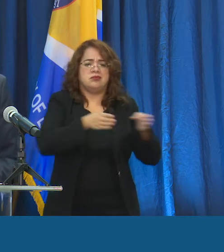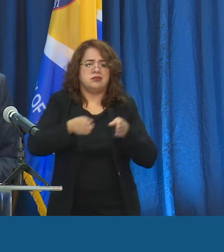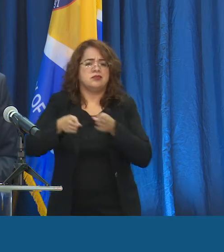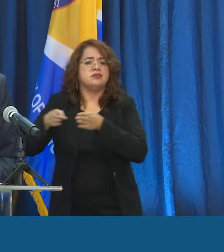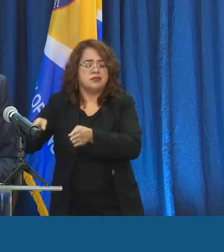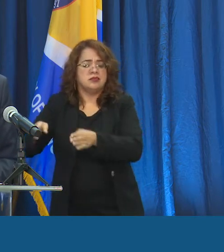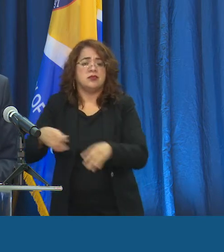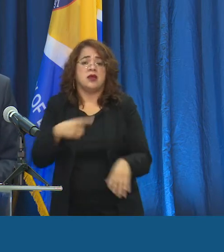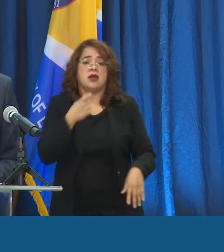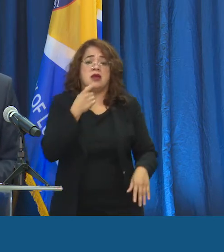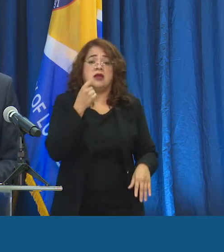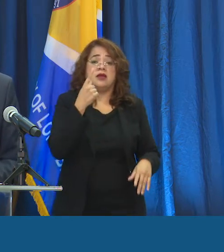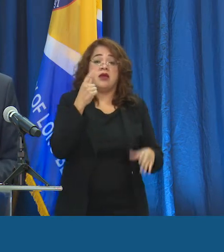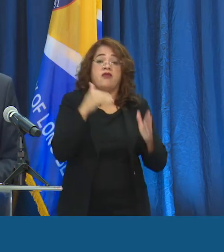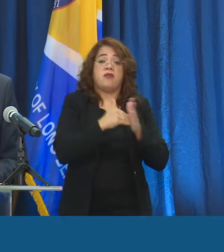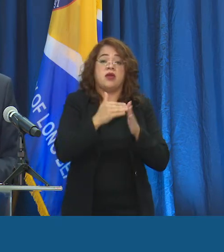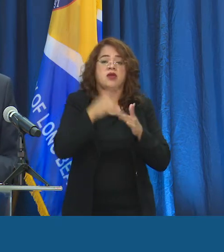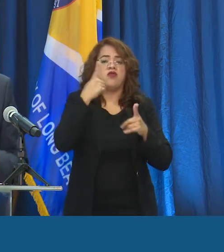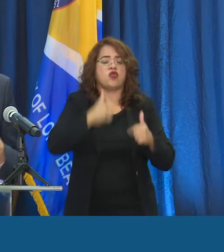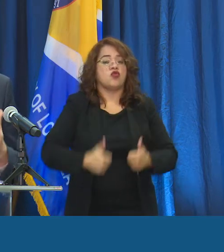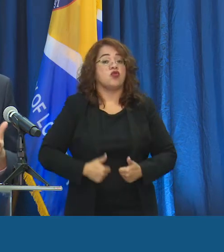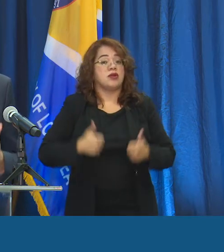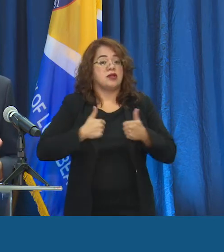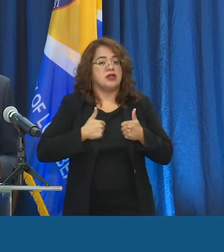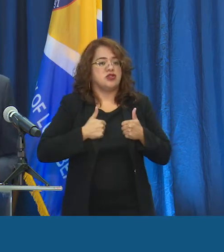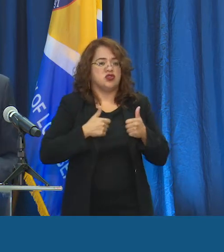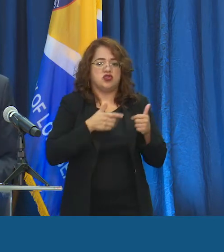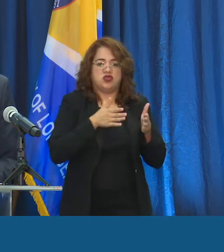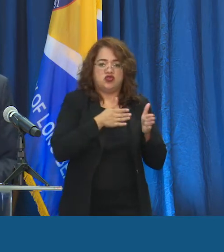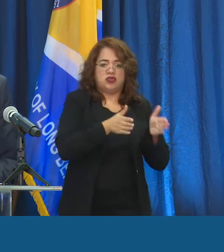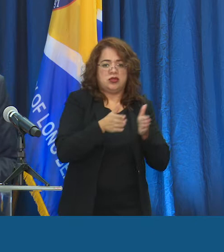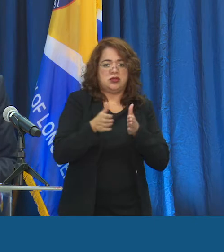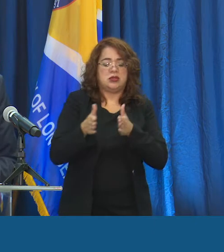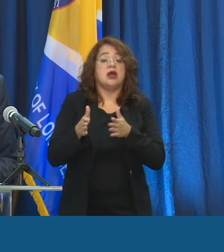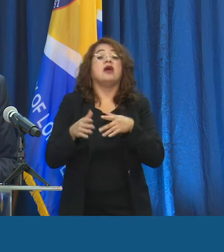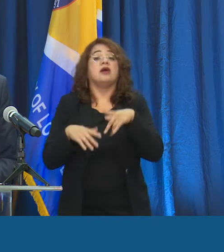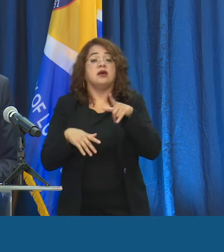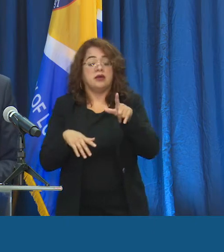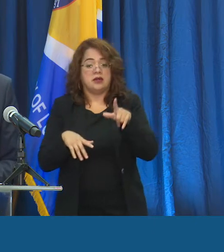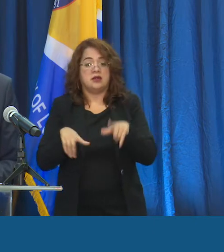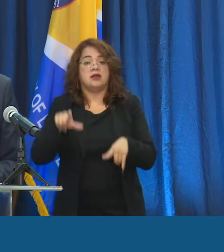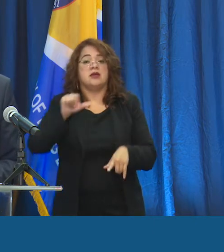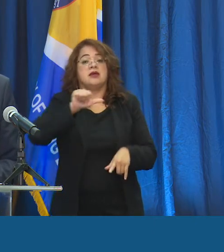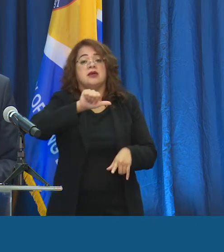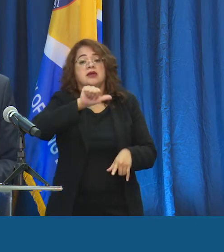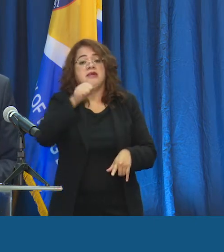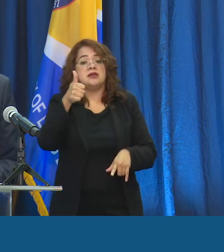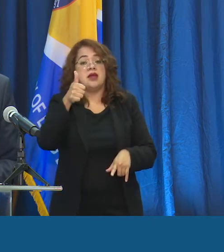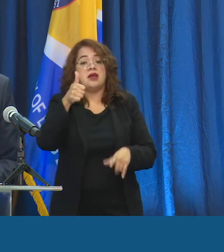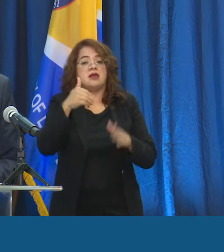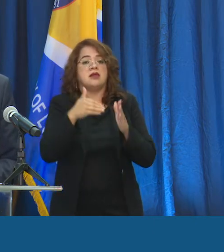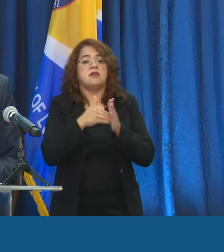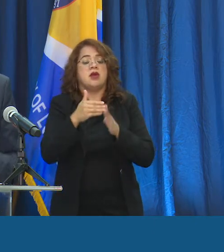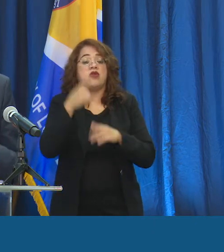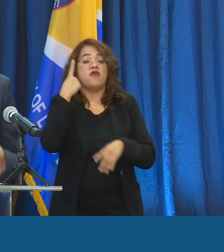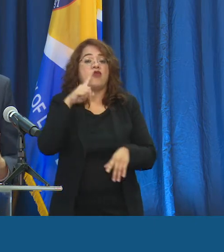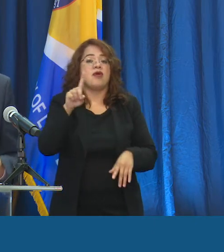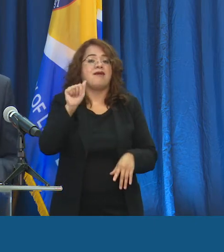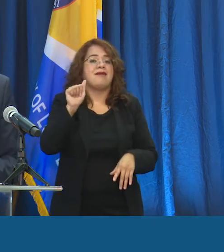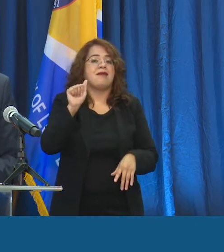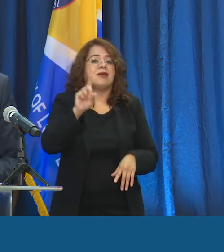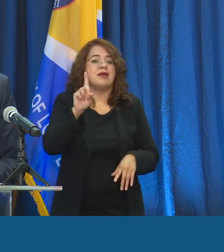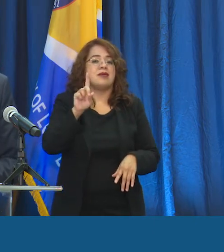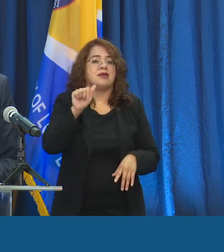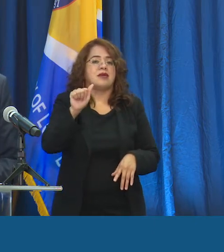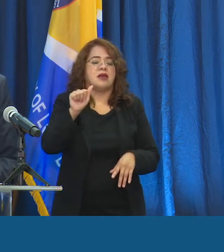million for residential streets, nearly $10 million for ADA sidewalk improvements. We're funding